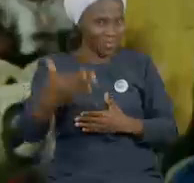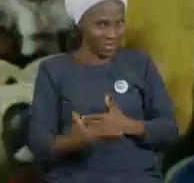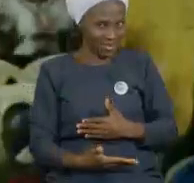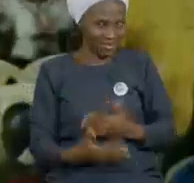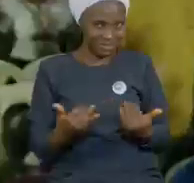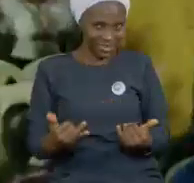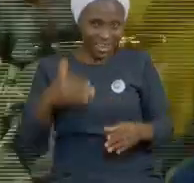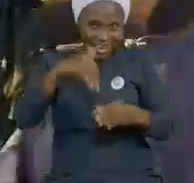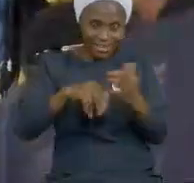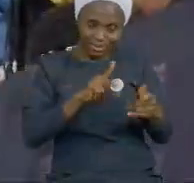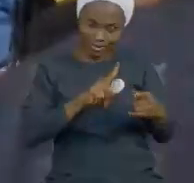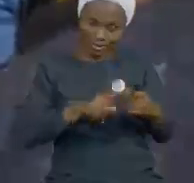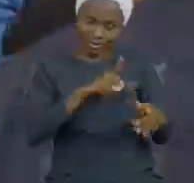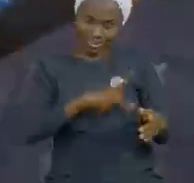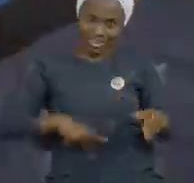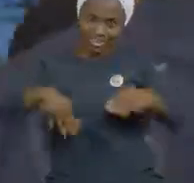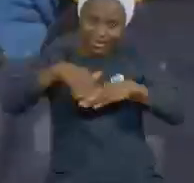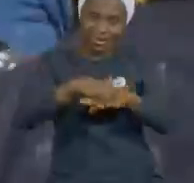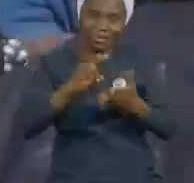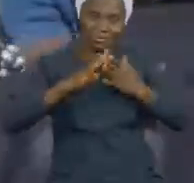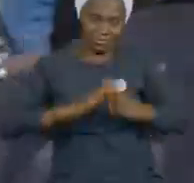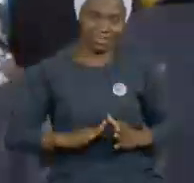kingdom of peace.